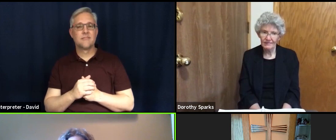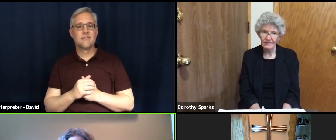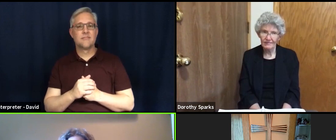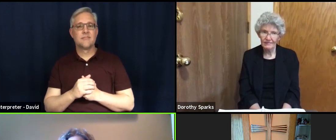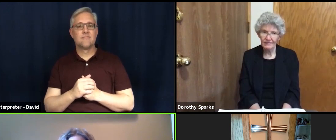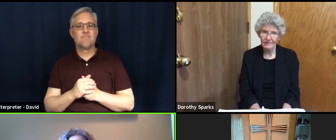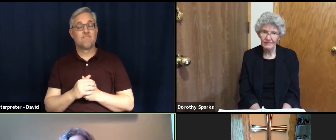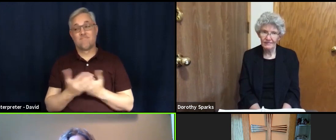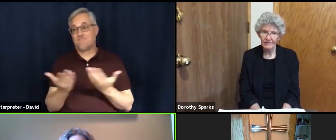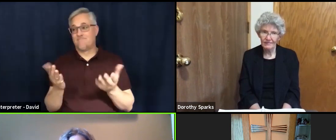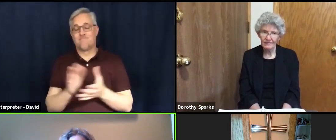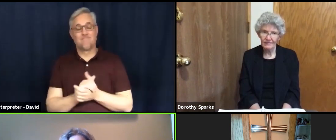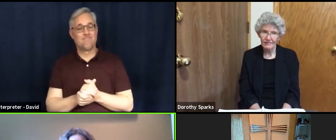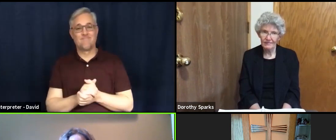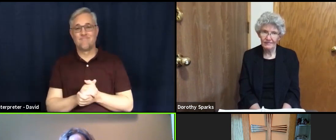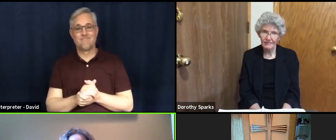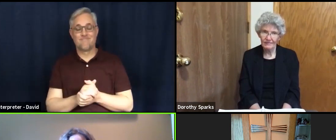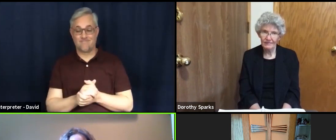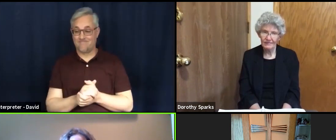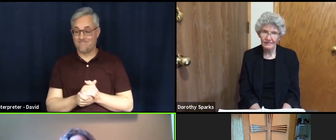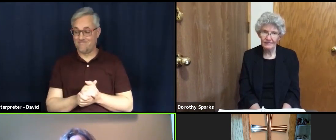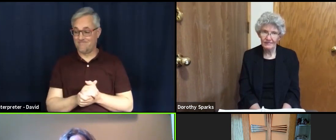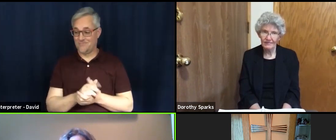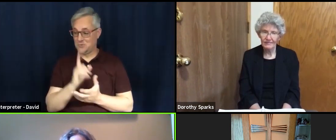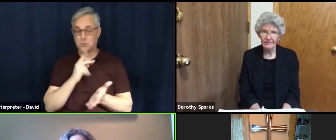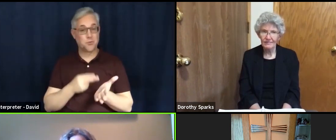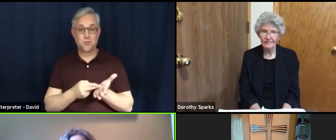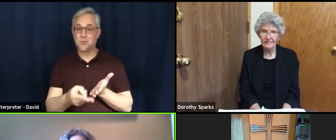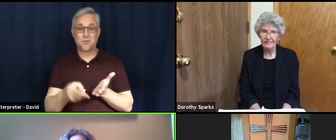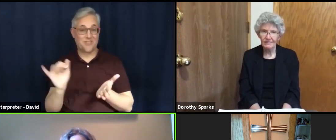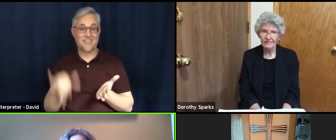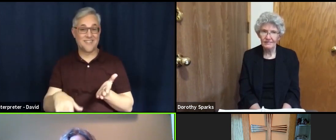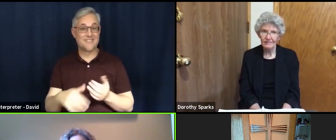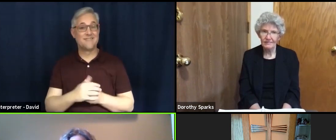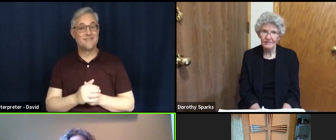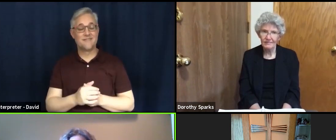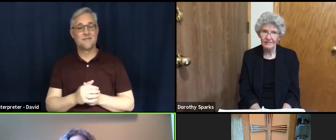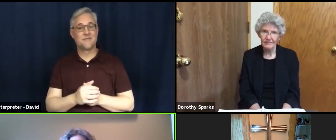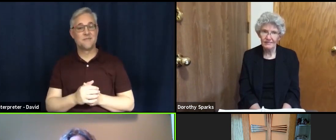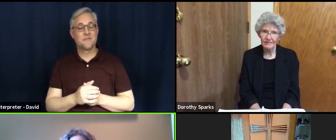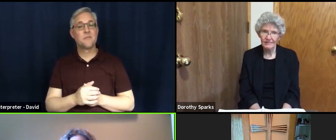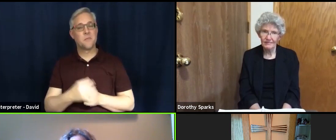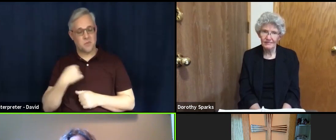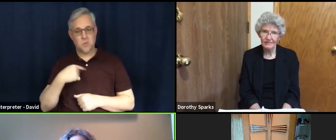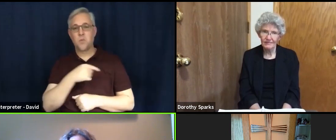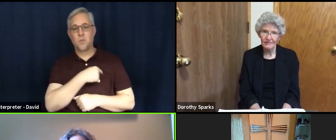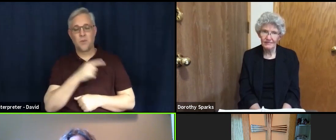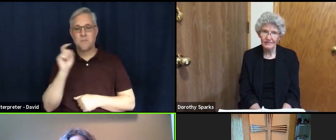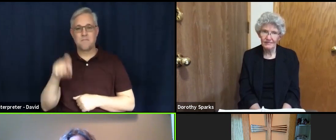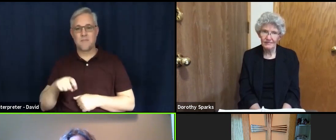that's the truth. We just have to keep taking one step at a time together.